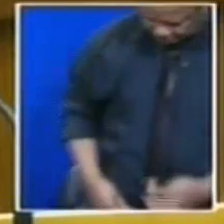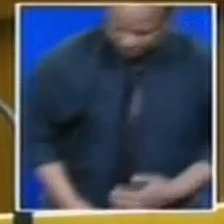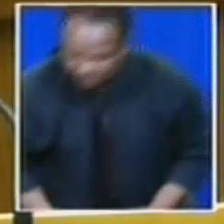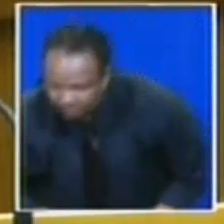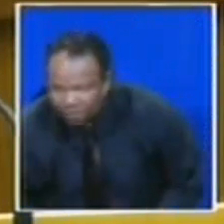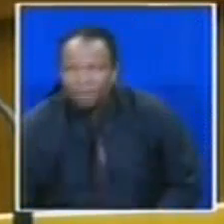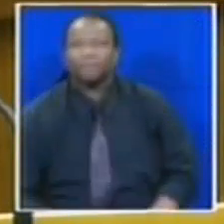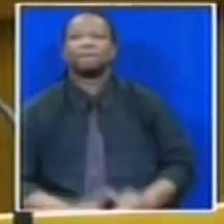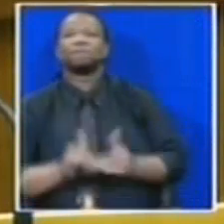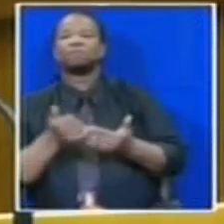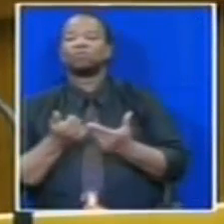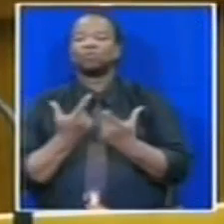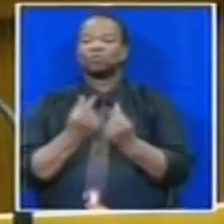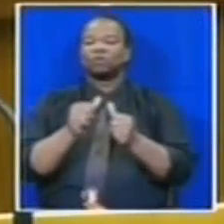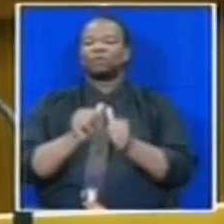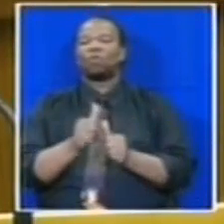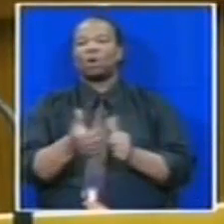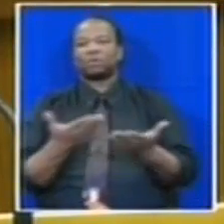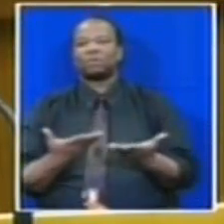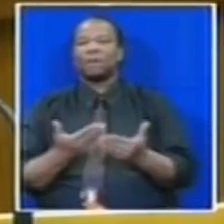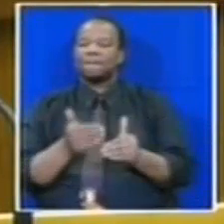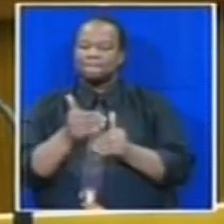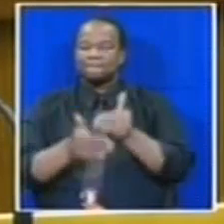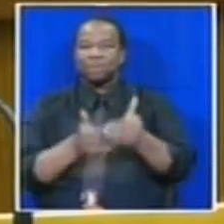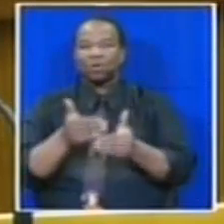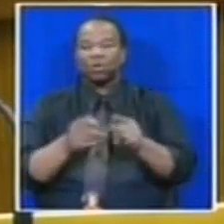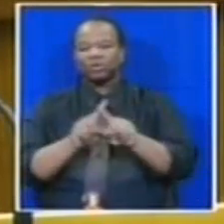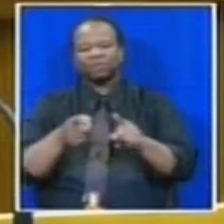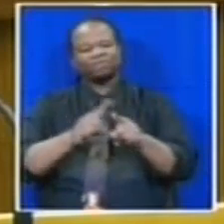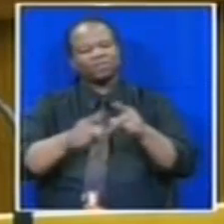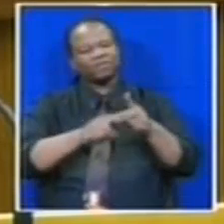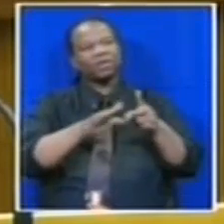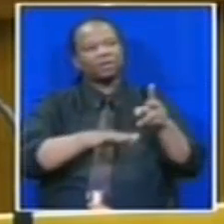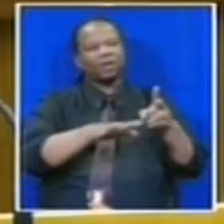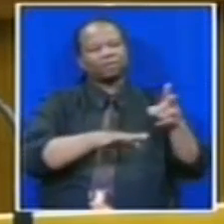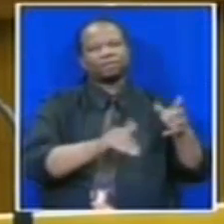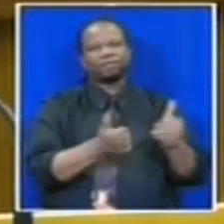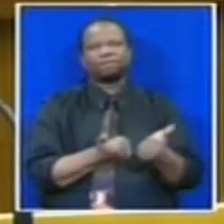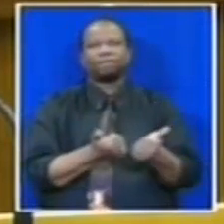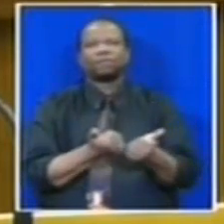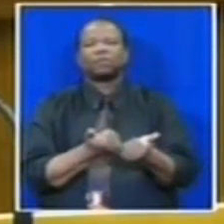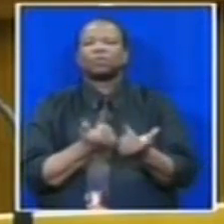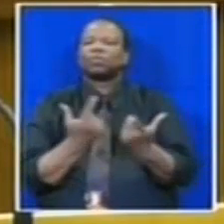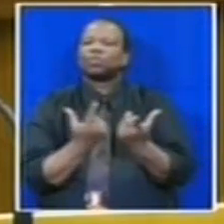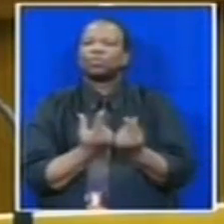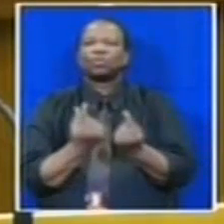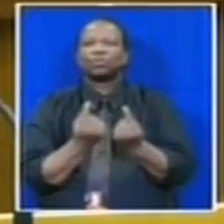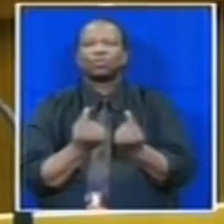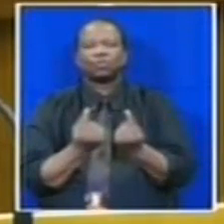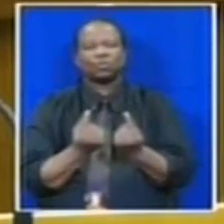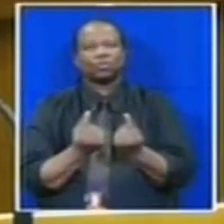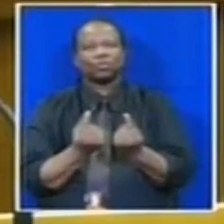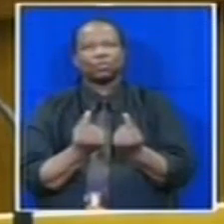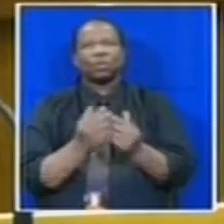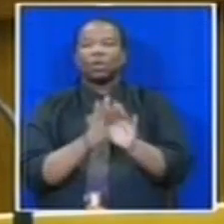This is the way forward, if you like. Progress in all these areas will depend also on our clear commitment to